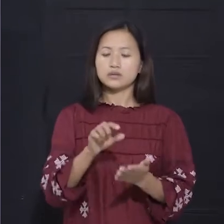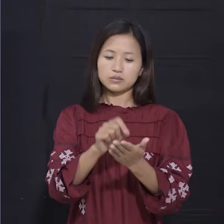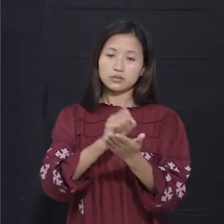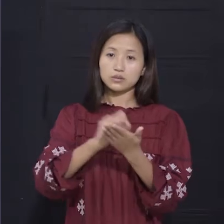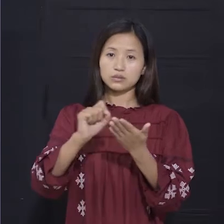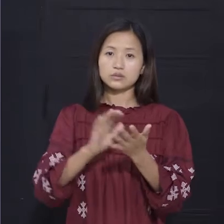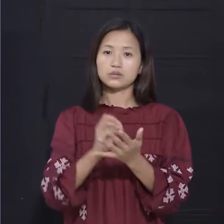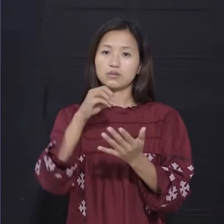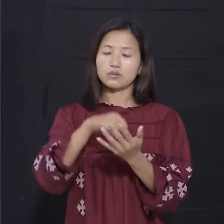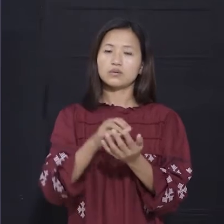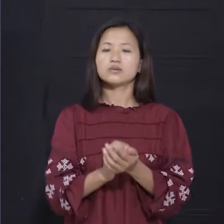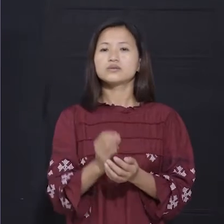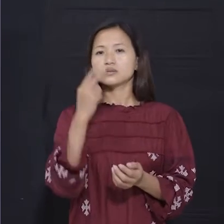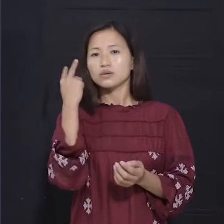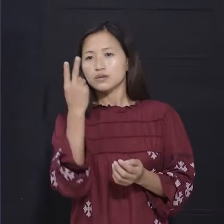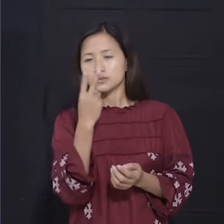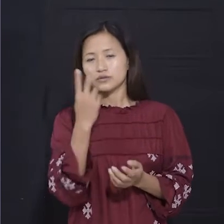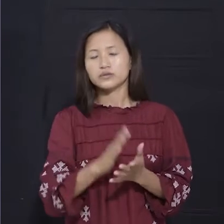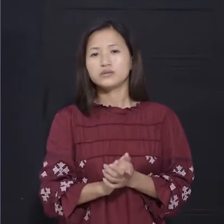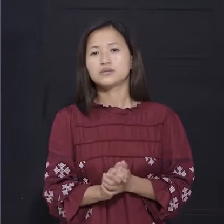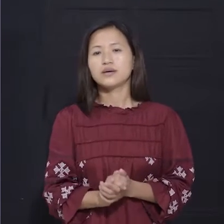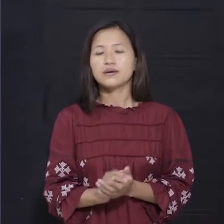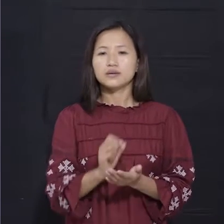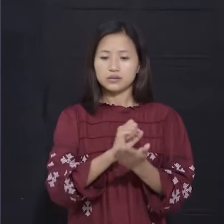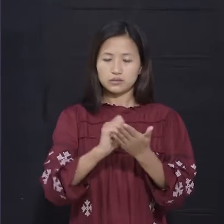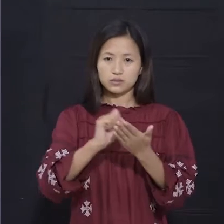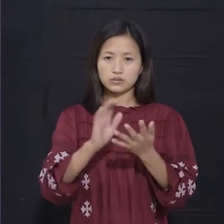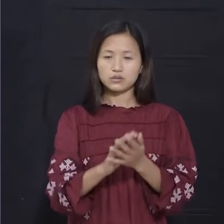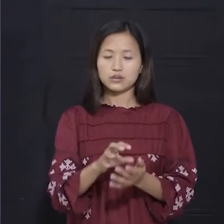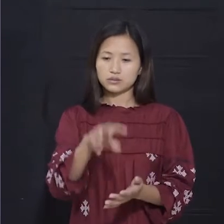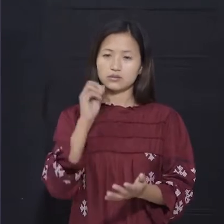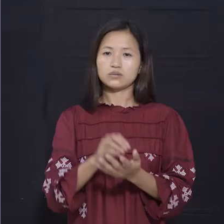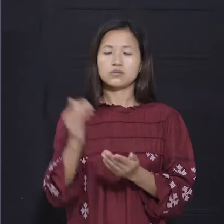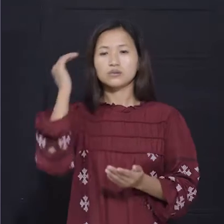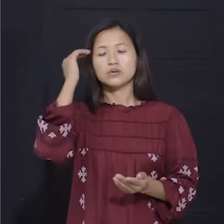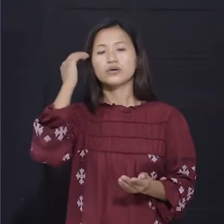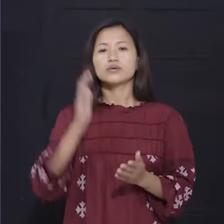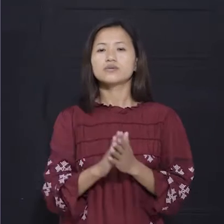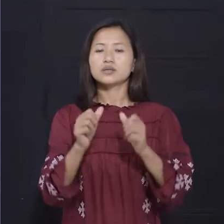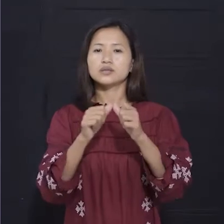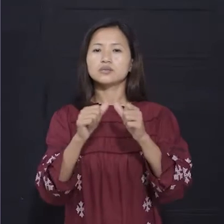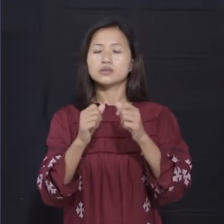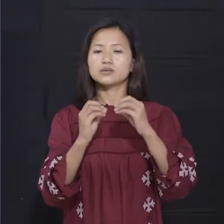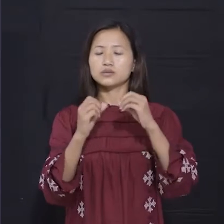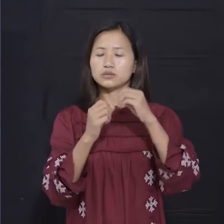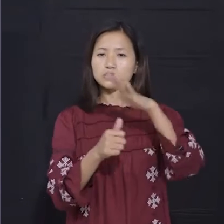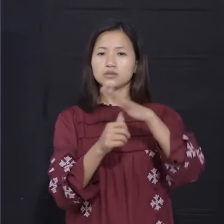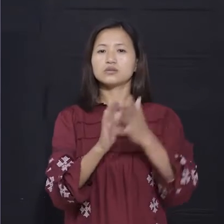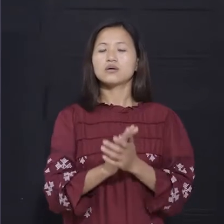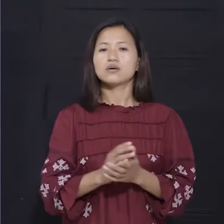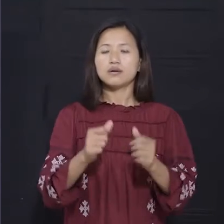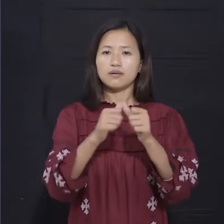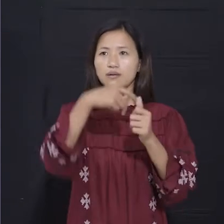these observations. And through his notes, we get to know about the administration, we get to know about the art